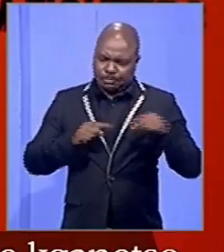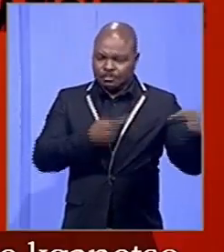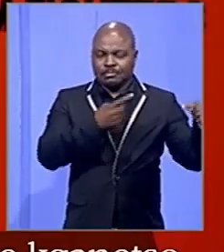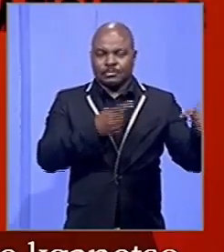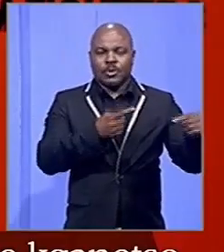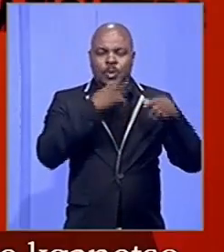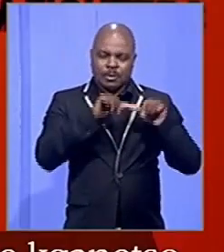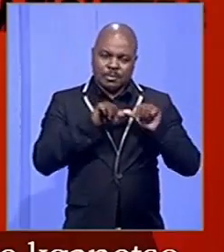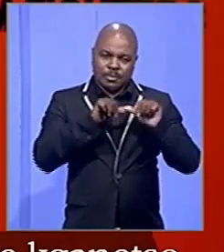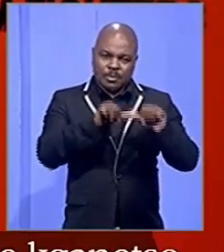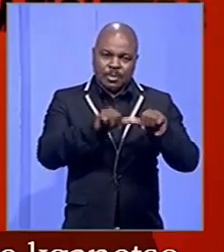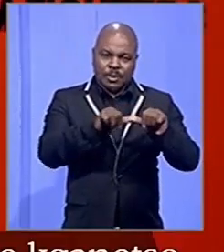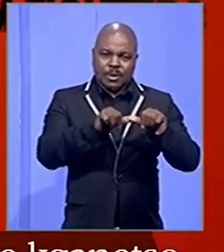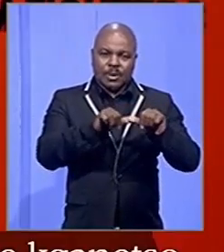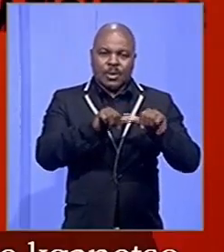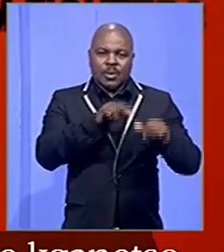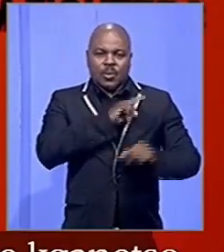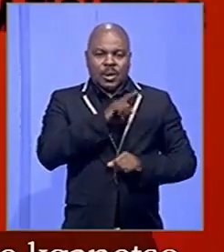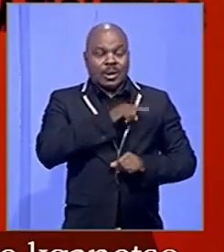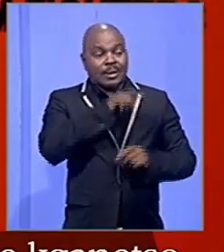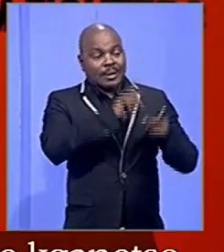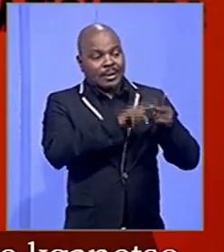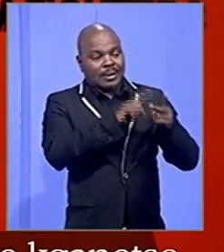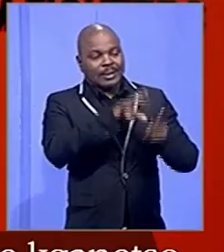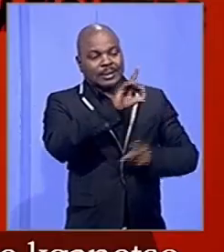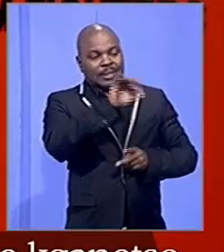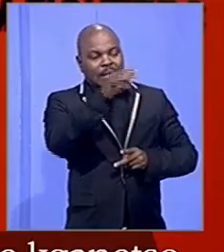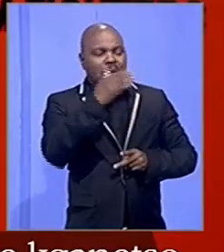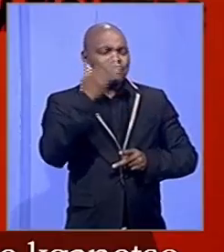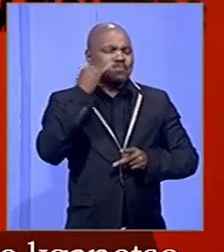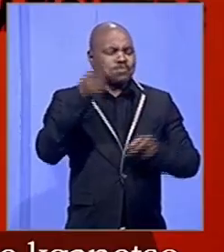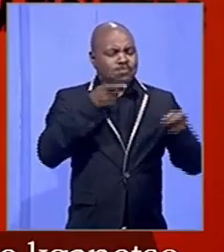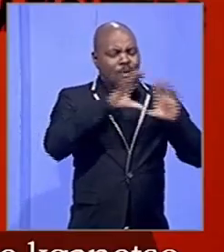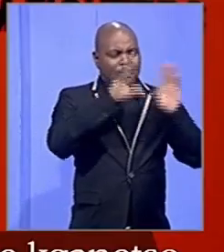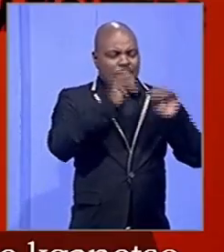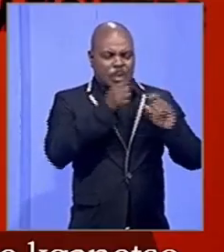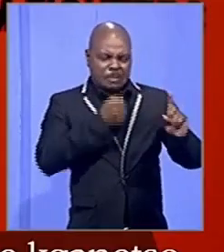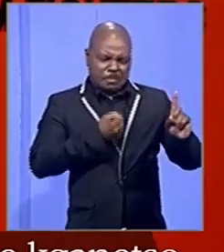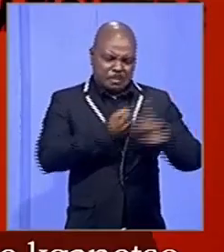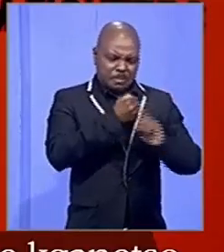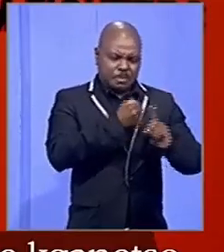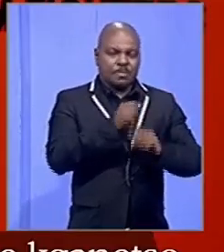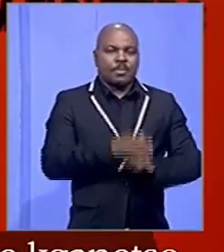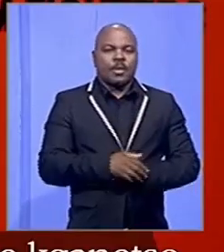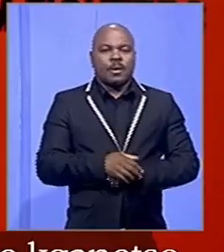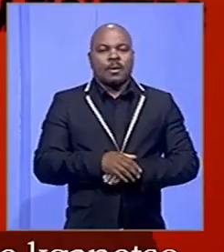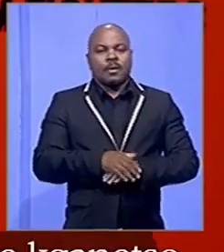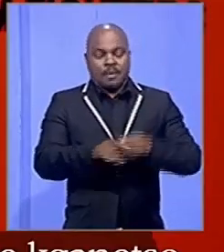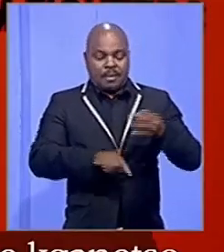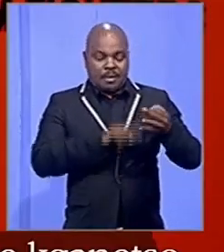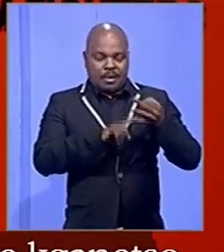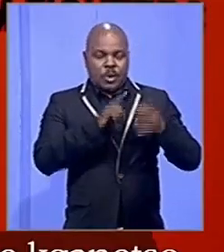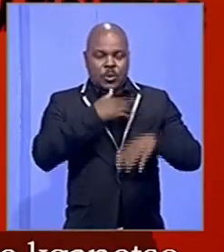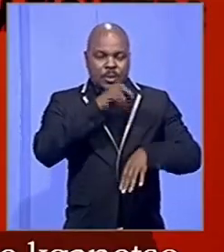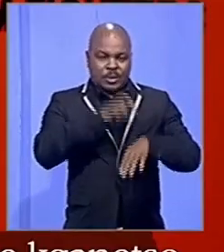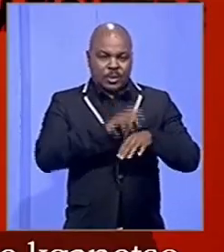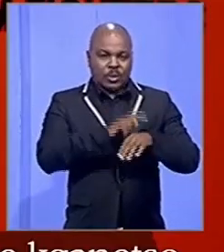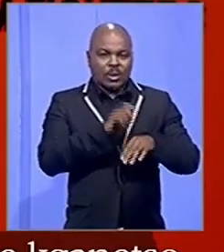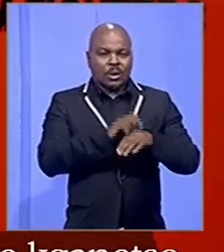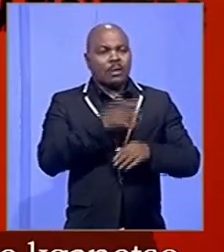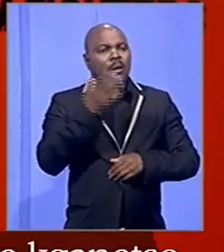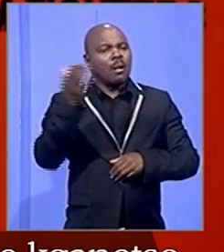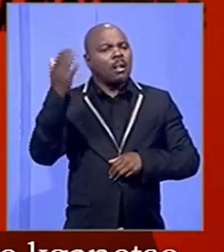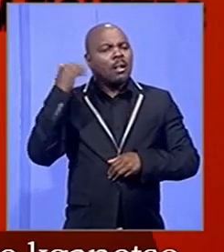challenge that white supremacist DA. And moreover, we are committed to preventing any